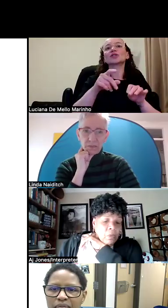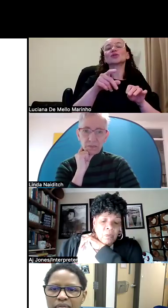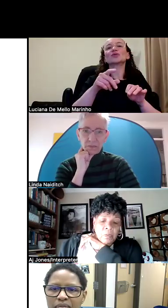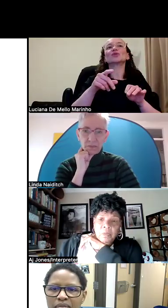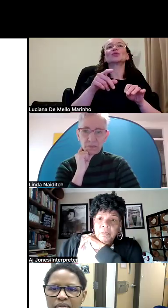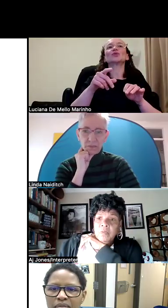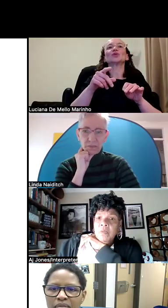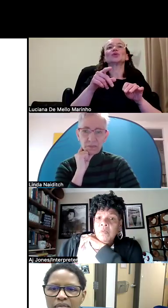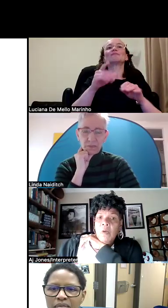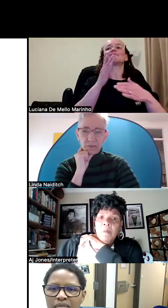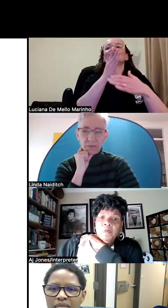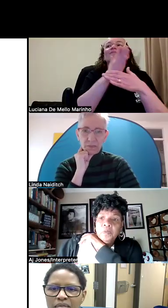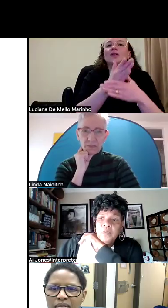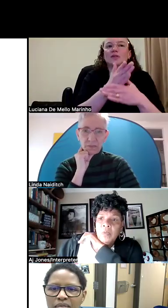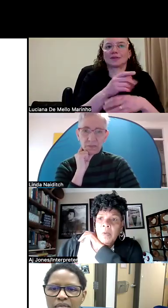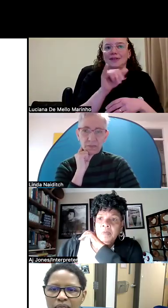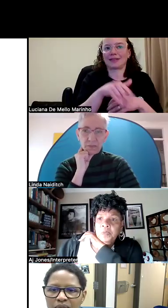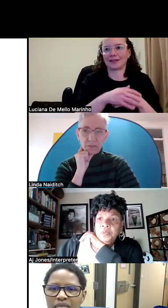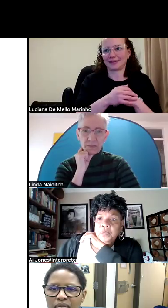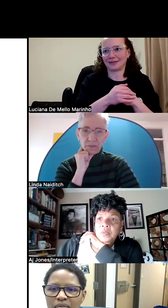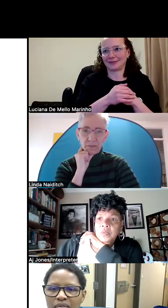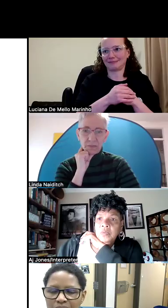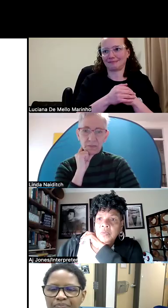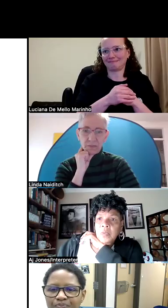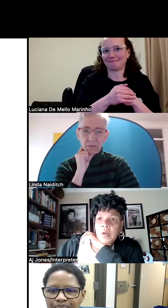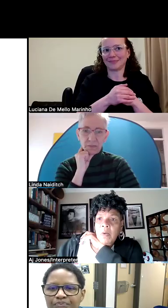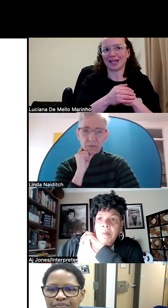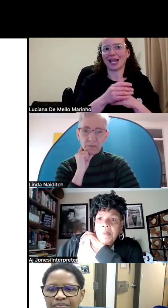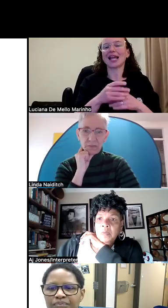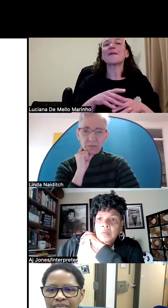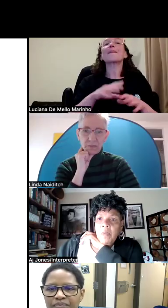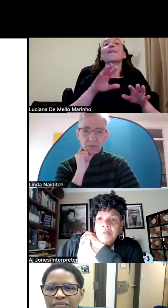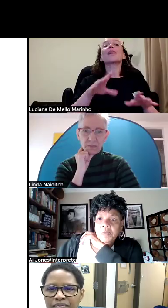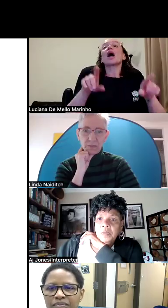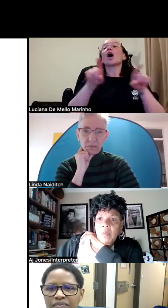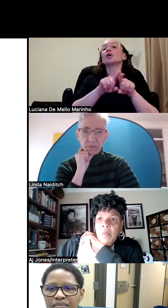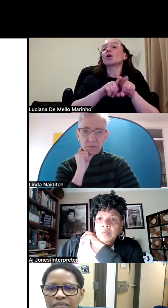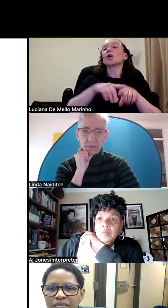be complex, but it is very important to make sure you include that.